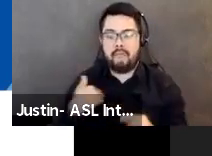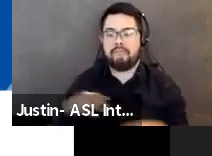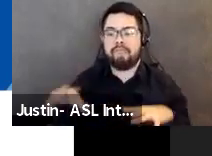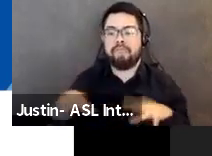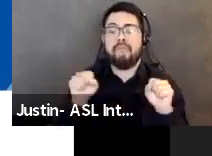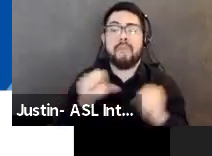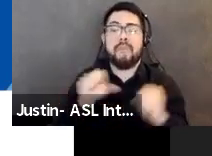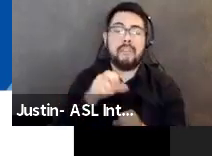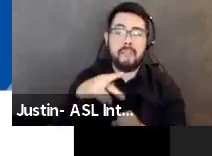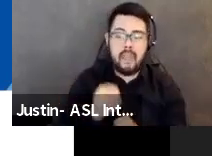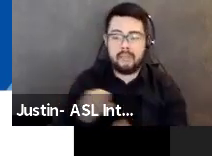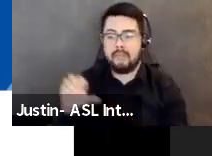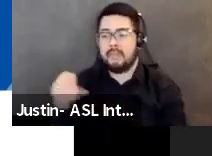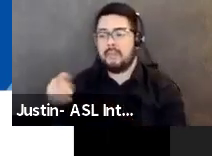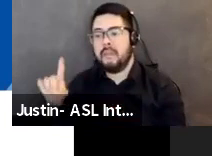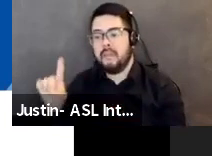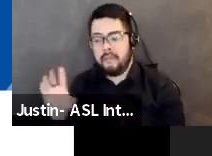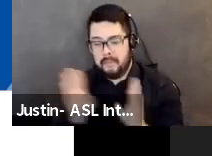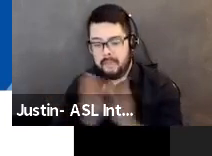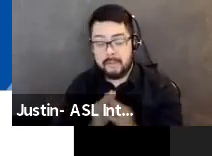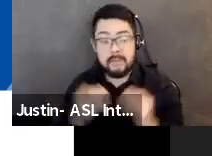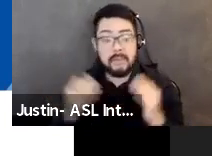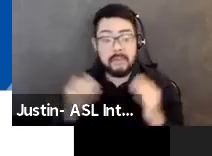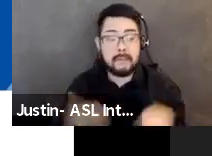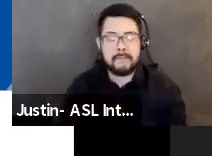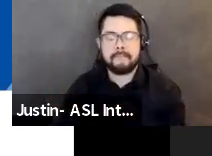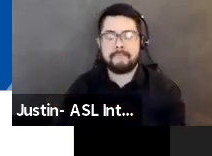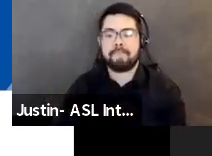meetings next slide